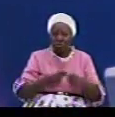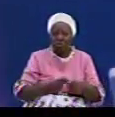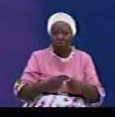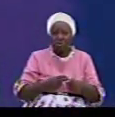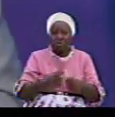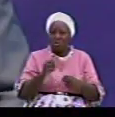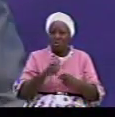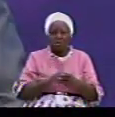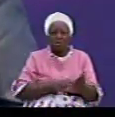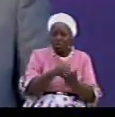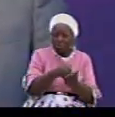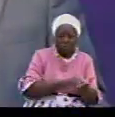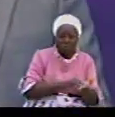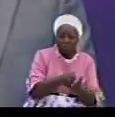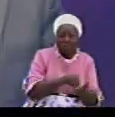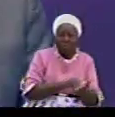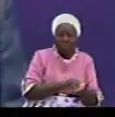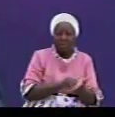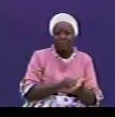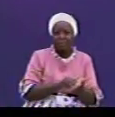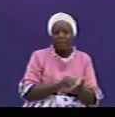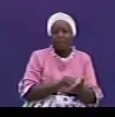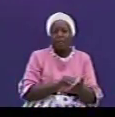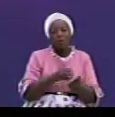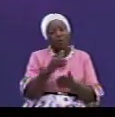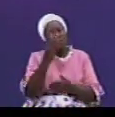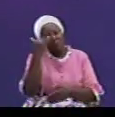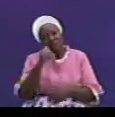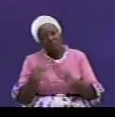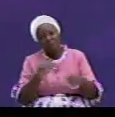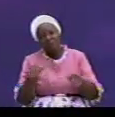and so weak. Why did you do that?